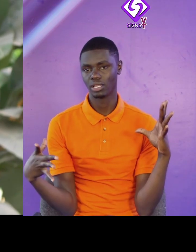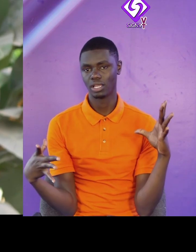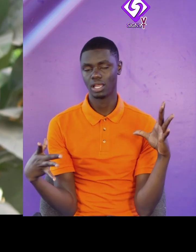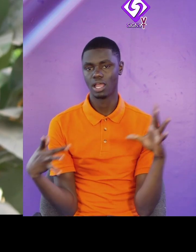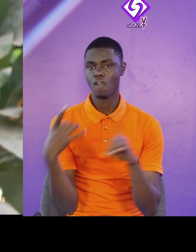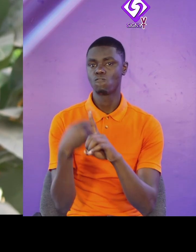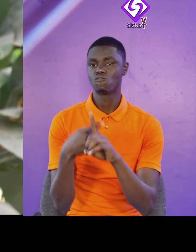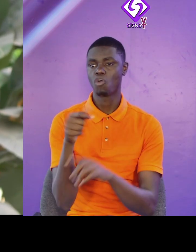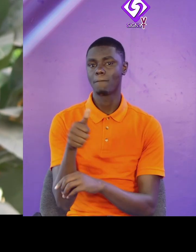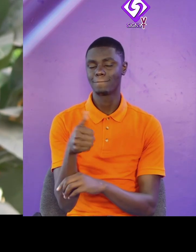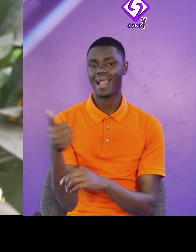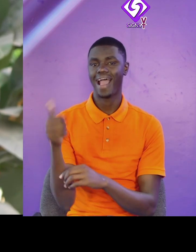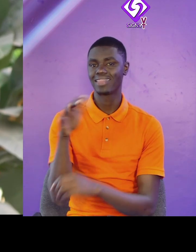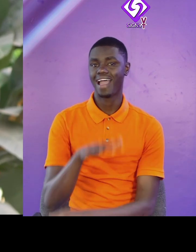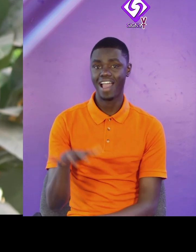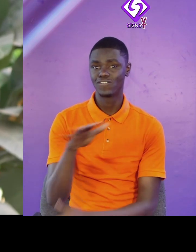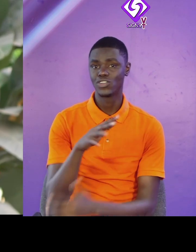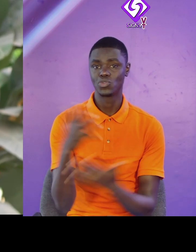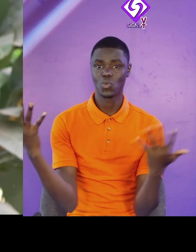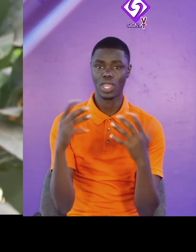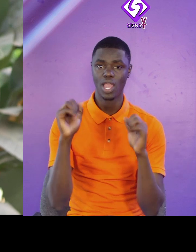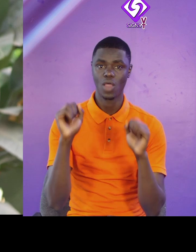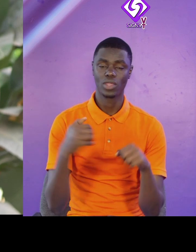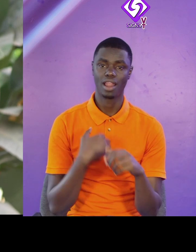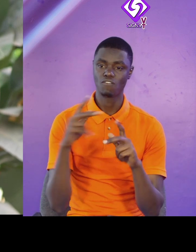other avenues where we could have productive